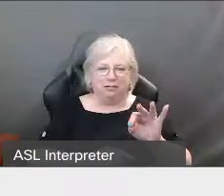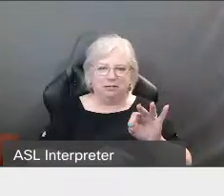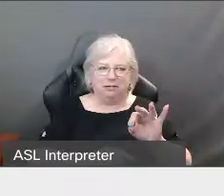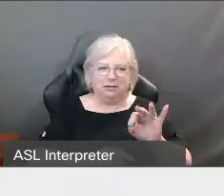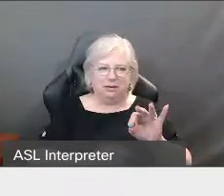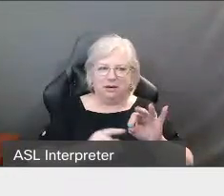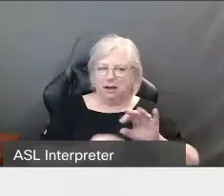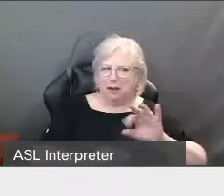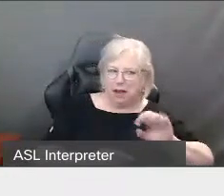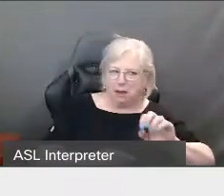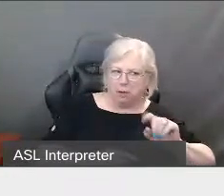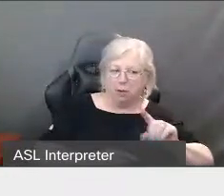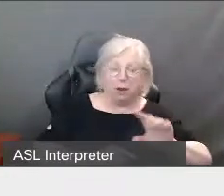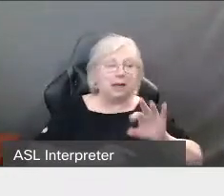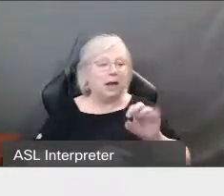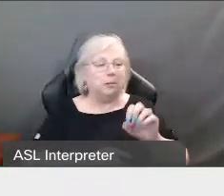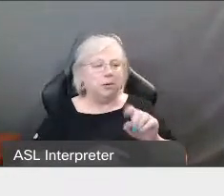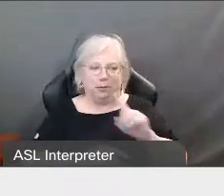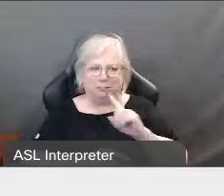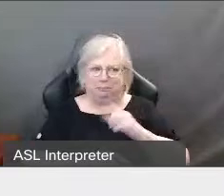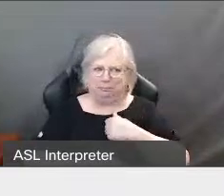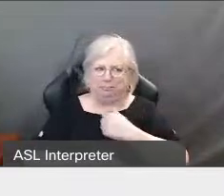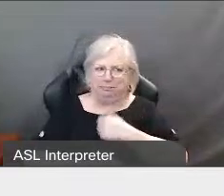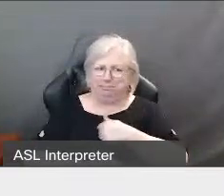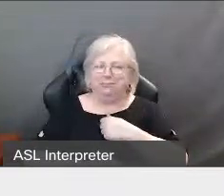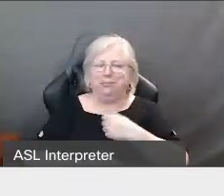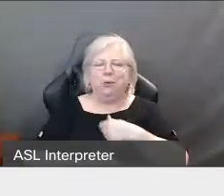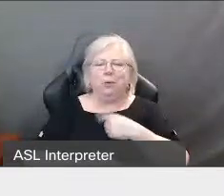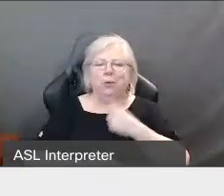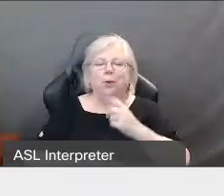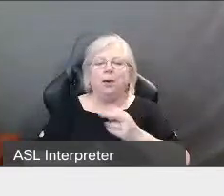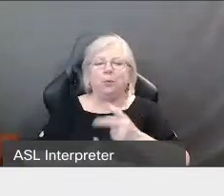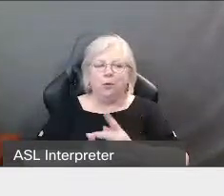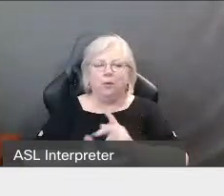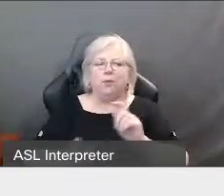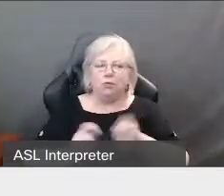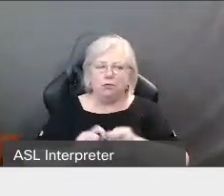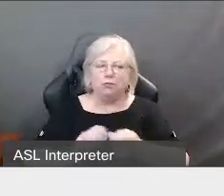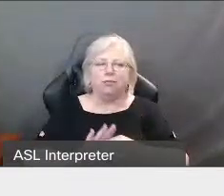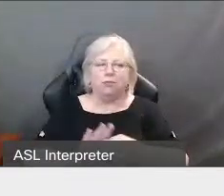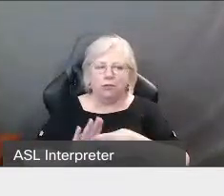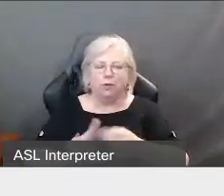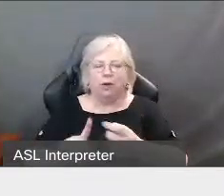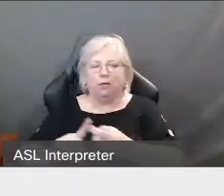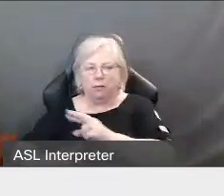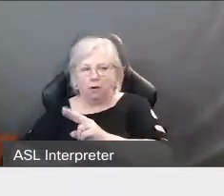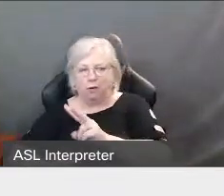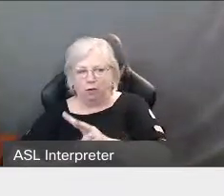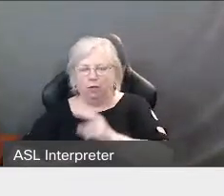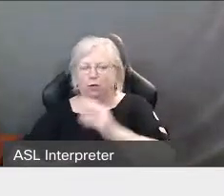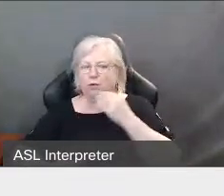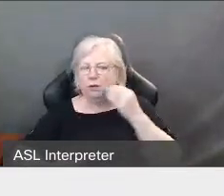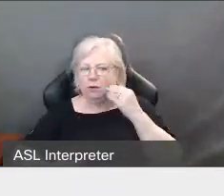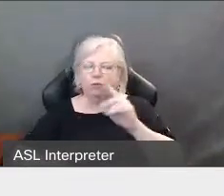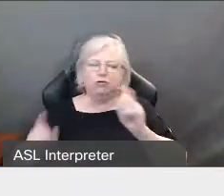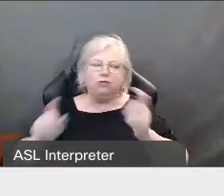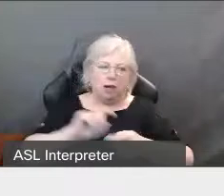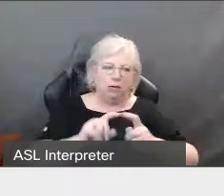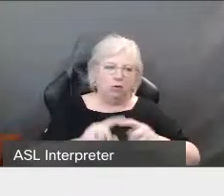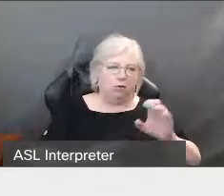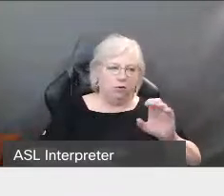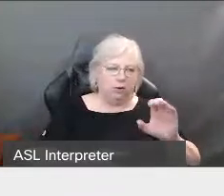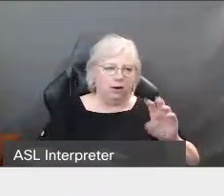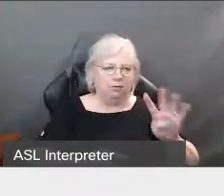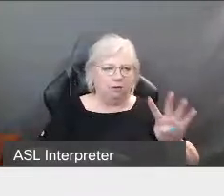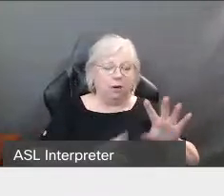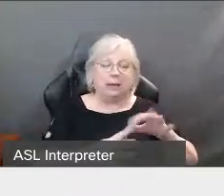9.1. 9.1, I'm sorry, we approve the rezoning from residential to C4,